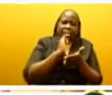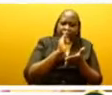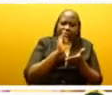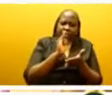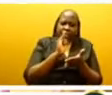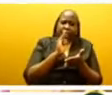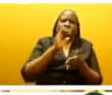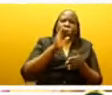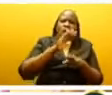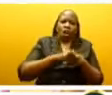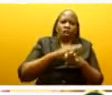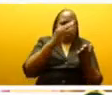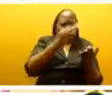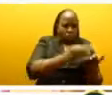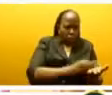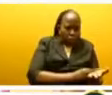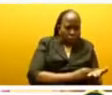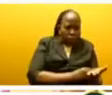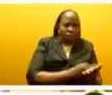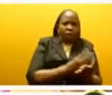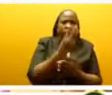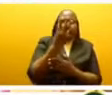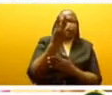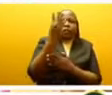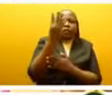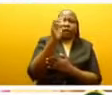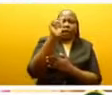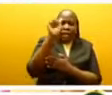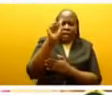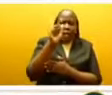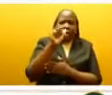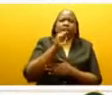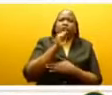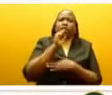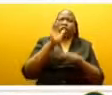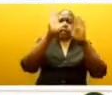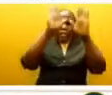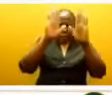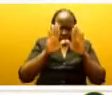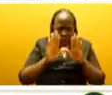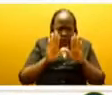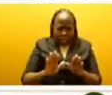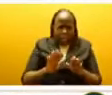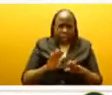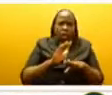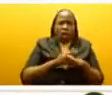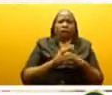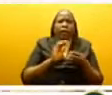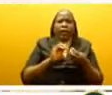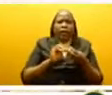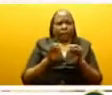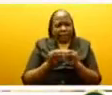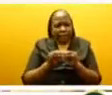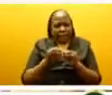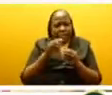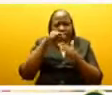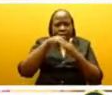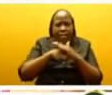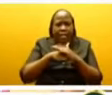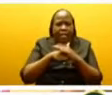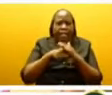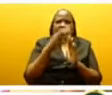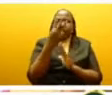necessarily the figures in 34B and not in 34C.